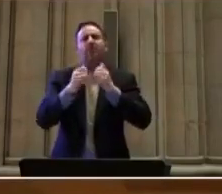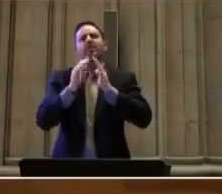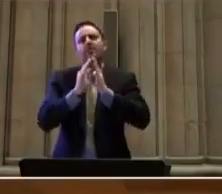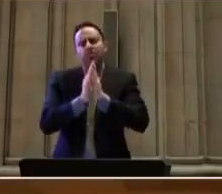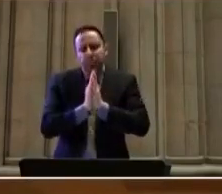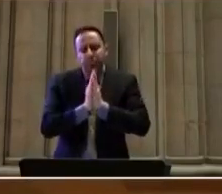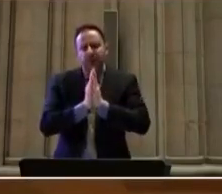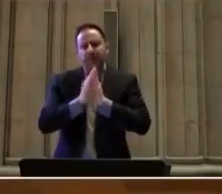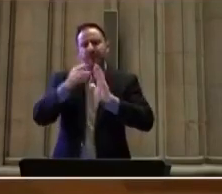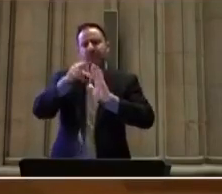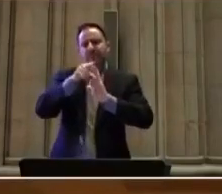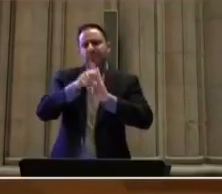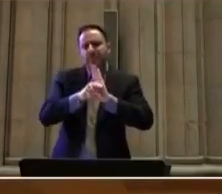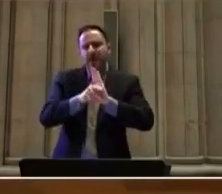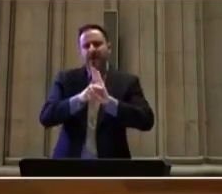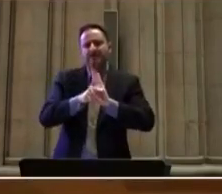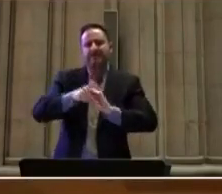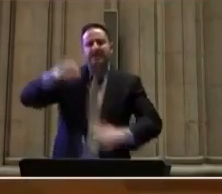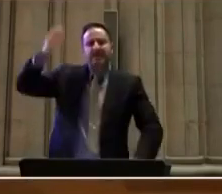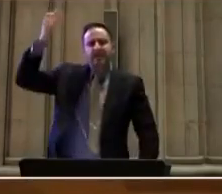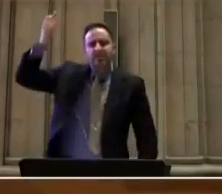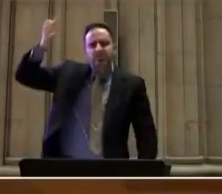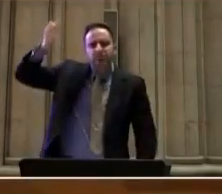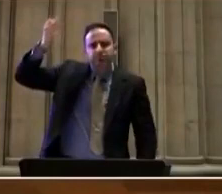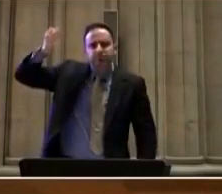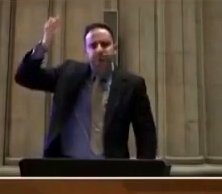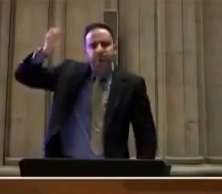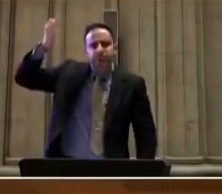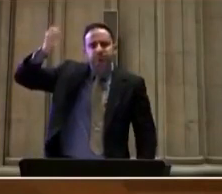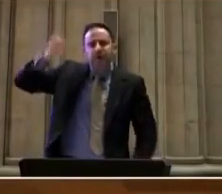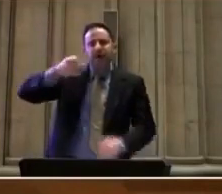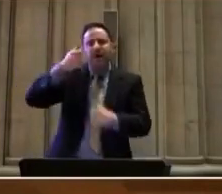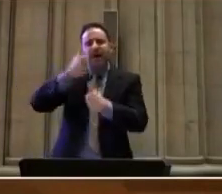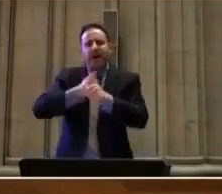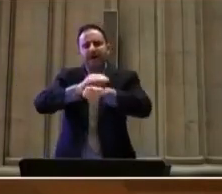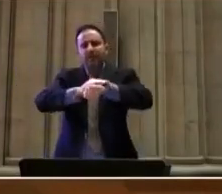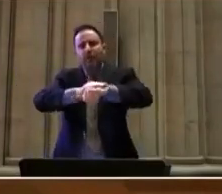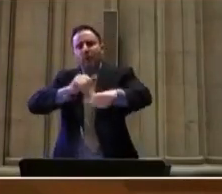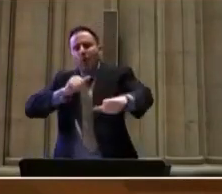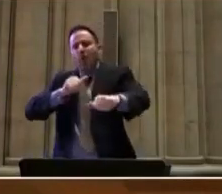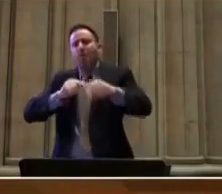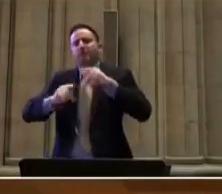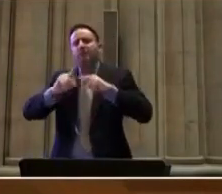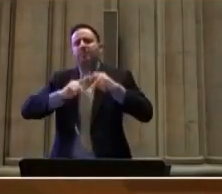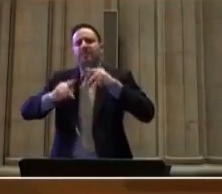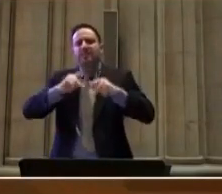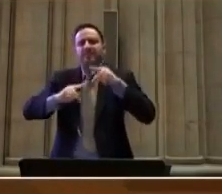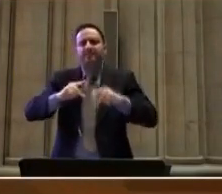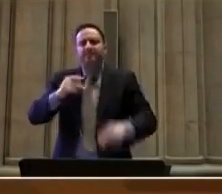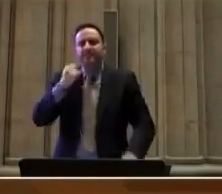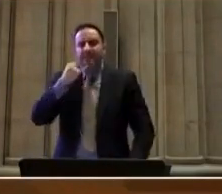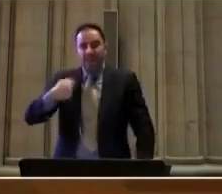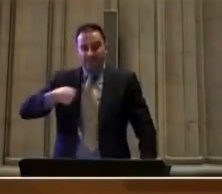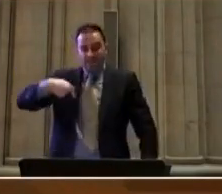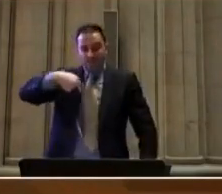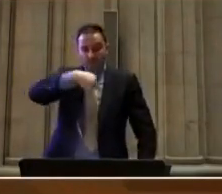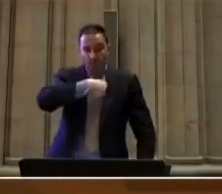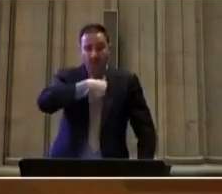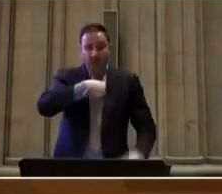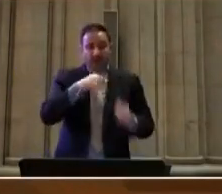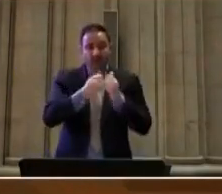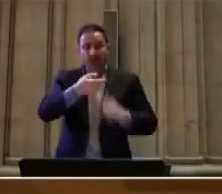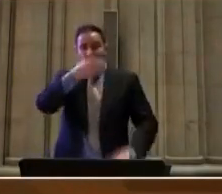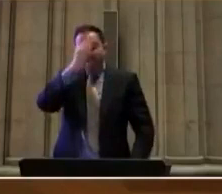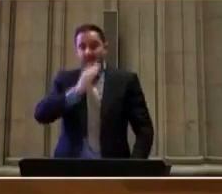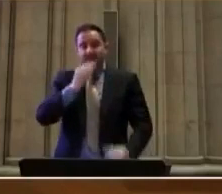every policy, every sermon from every pulpit, and every call to the people. If we, the people, with God's